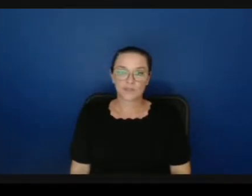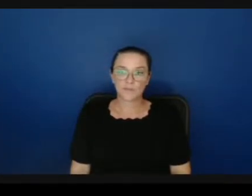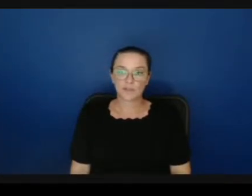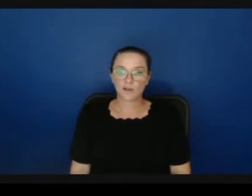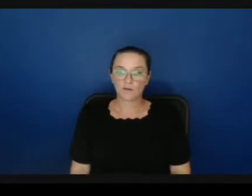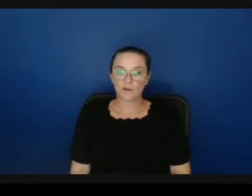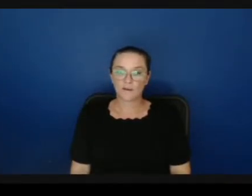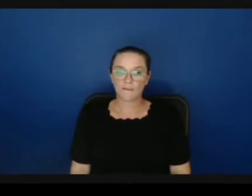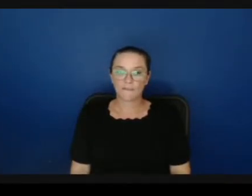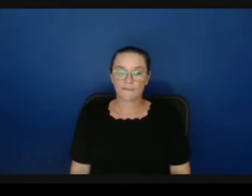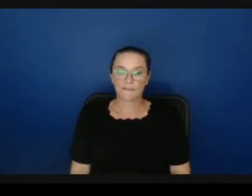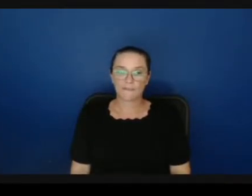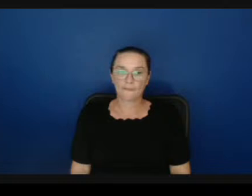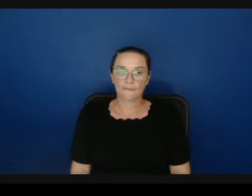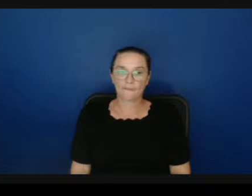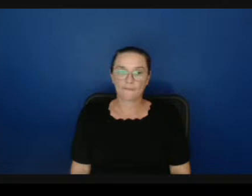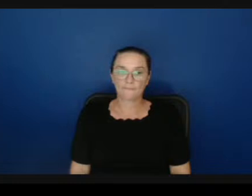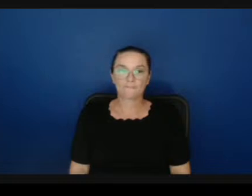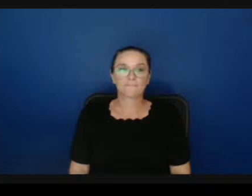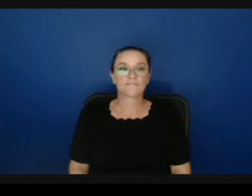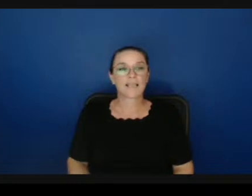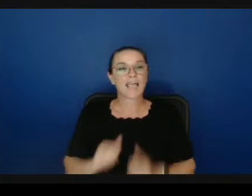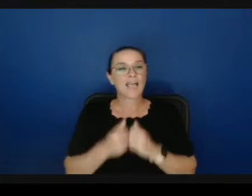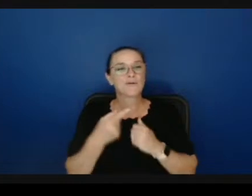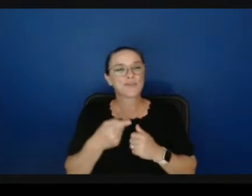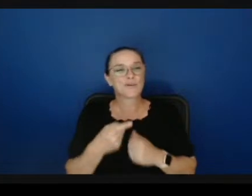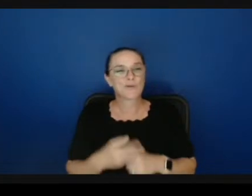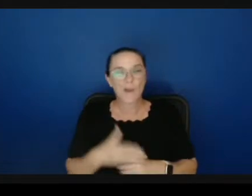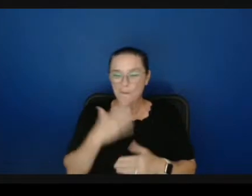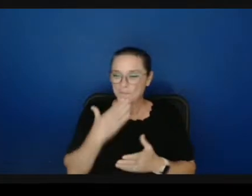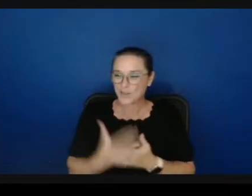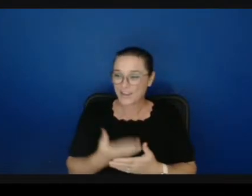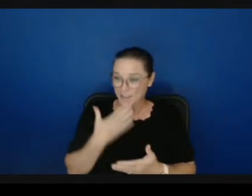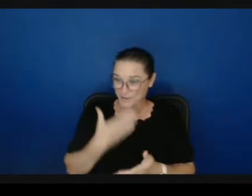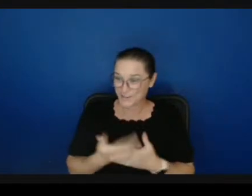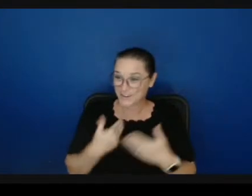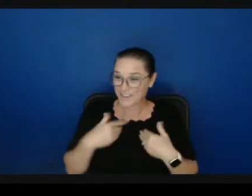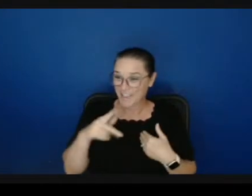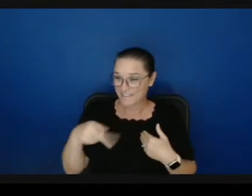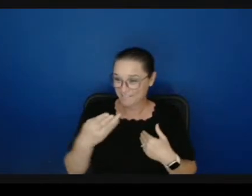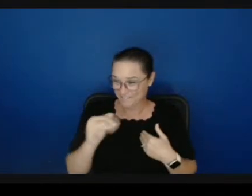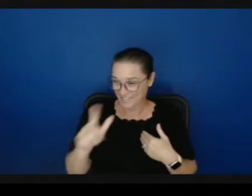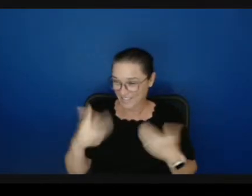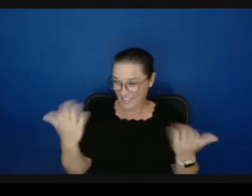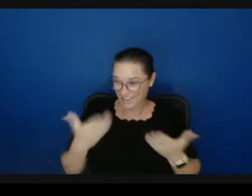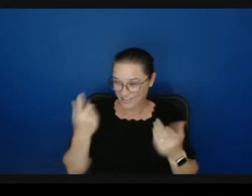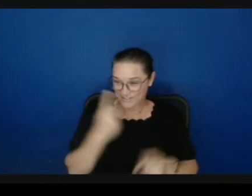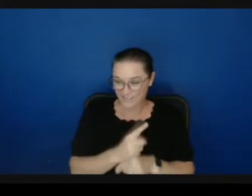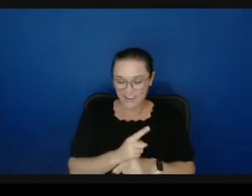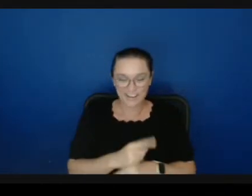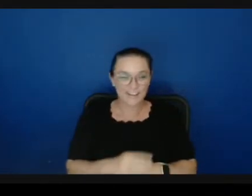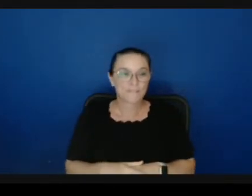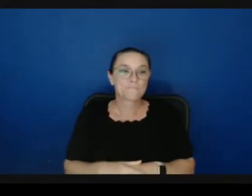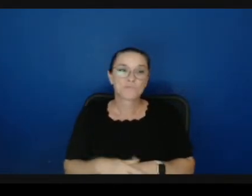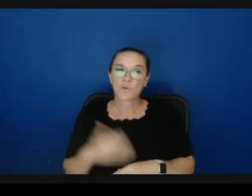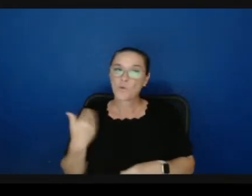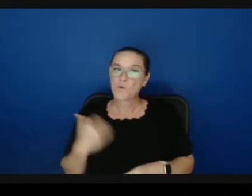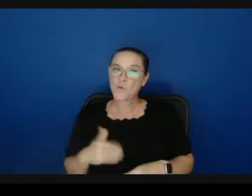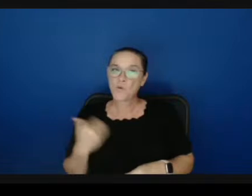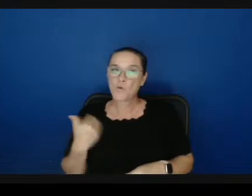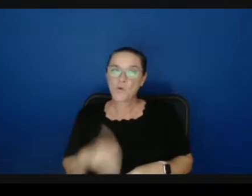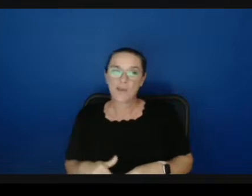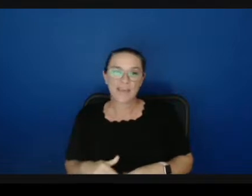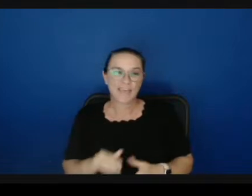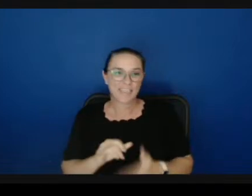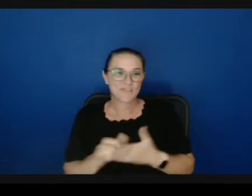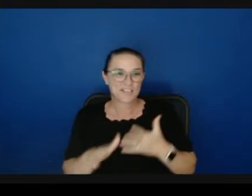Hey, Lou, how you doing? I'm good. Oh, good to have Phil back, huh? Yeah, right. Woo, that was quite an earful.